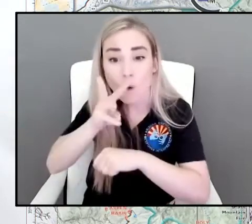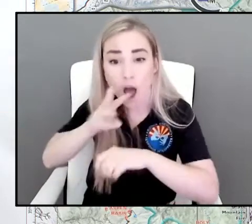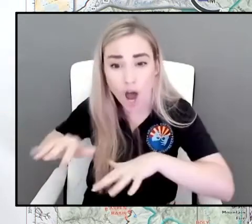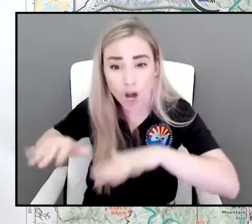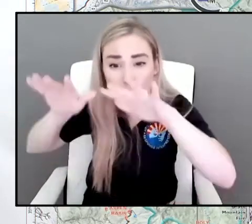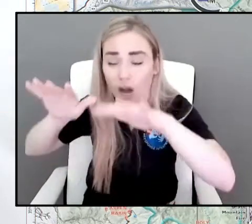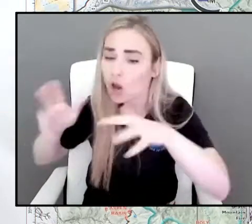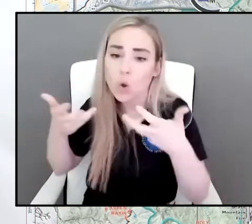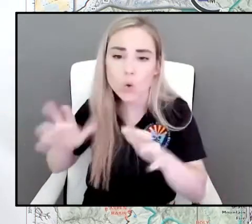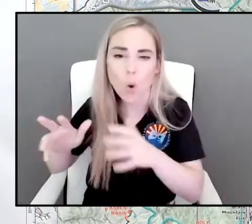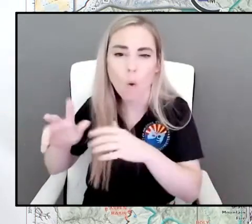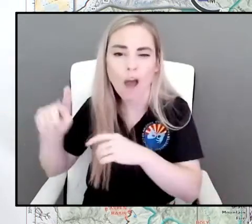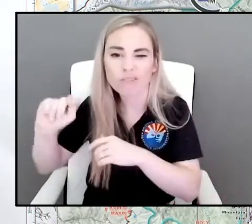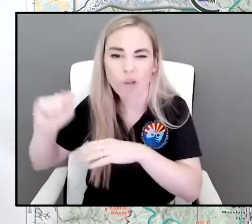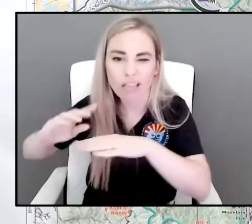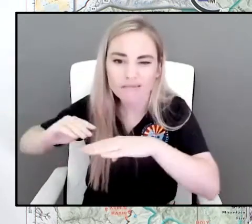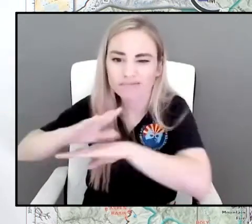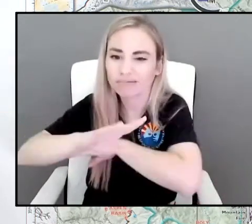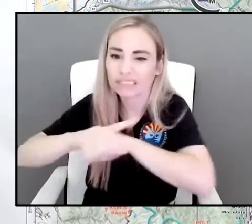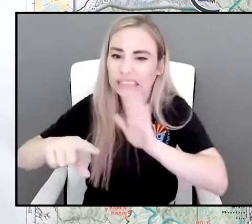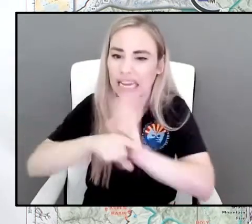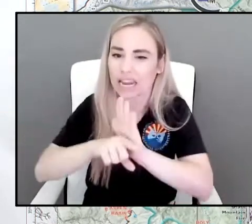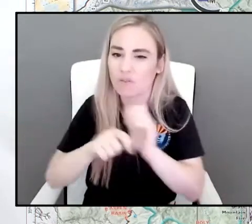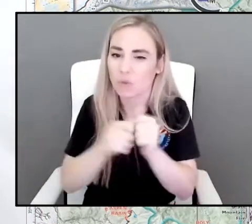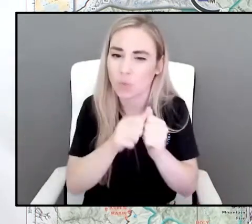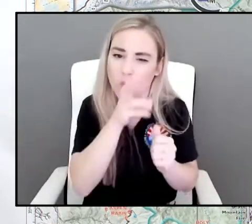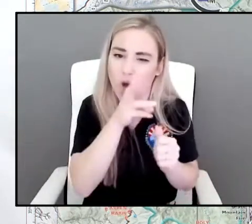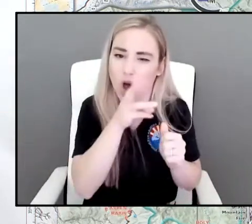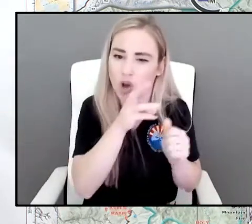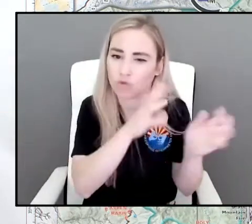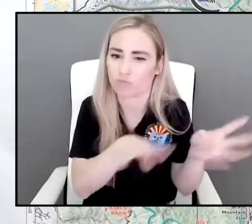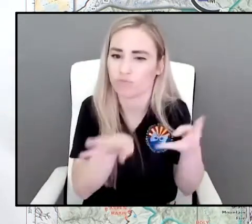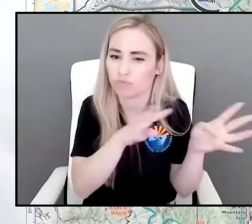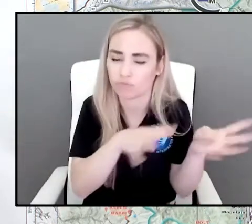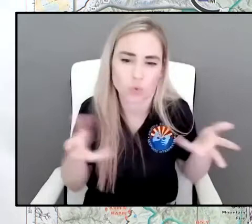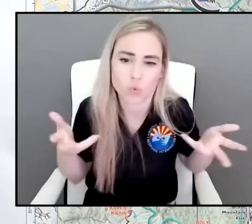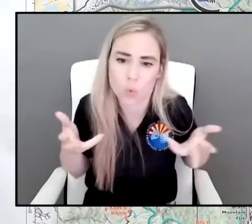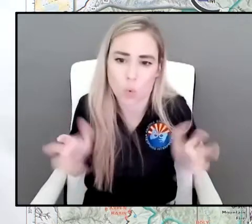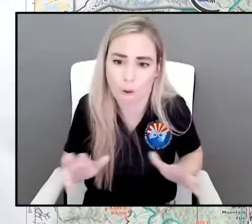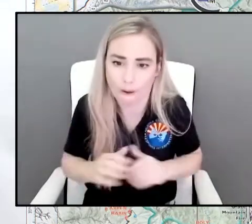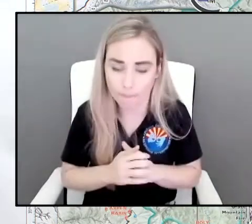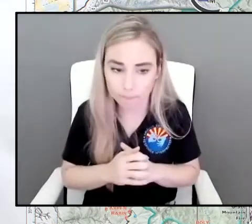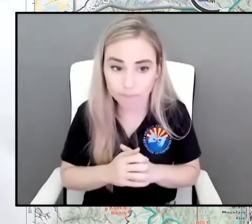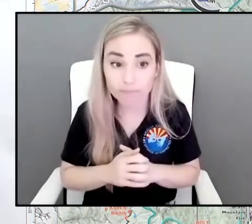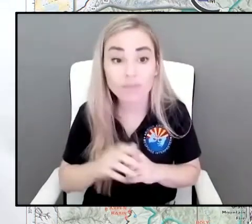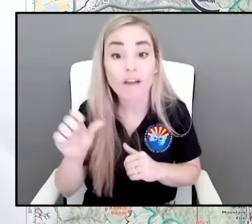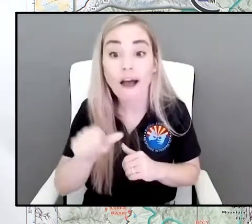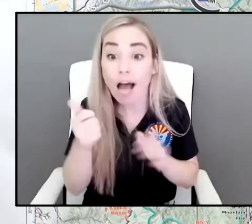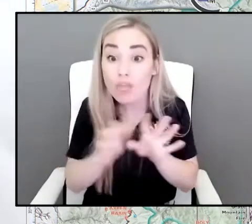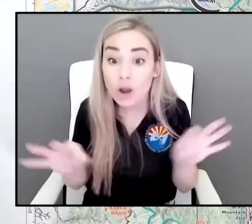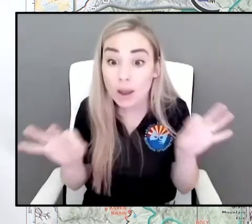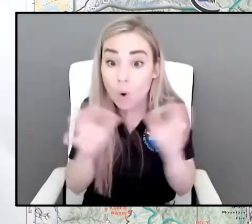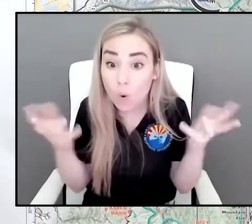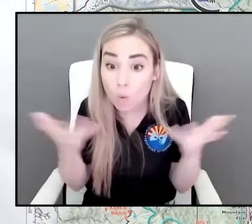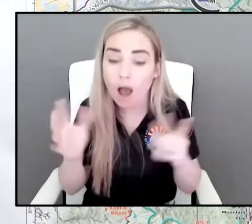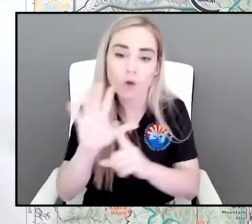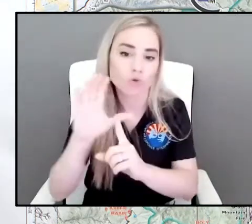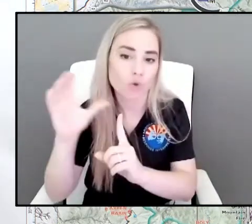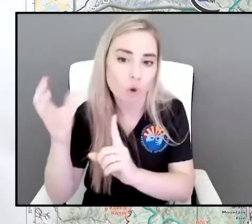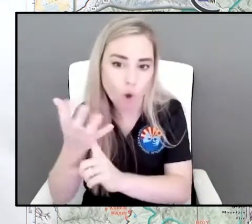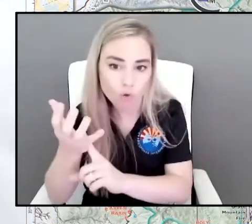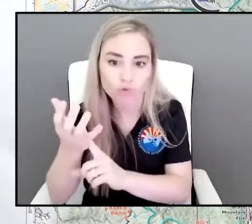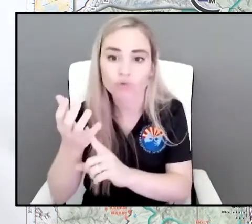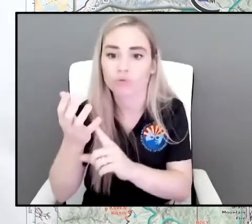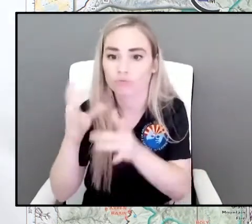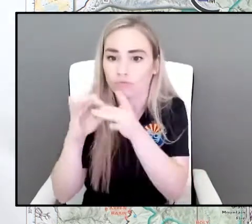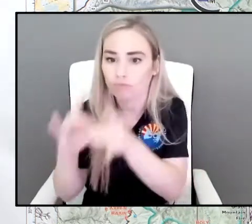impairments go downstream. And the cultural and heritage resource values have been a lot of work too. We're lopping those